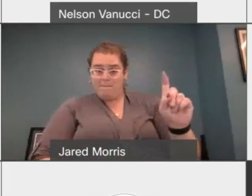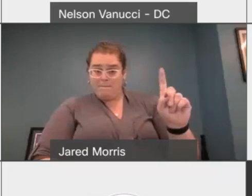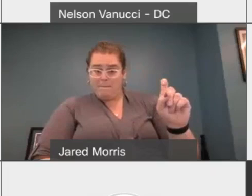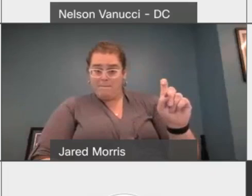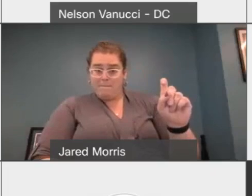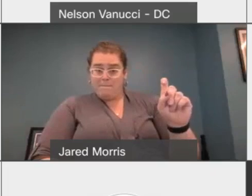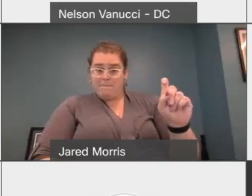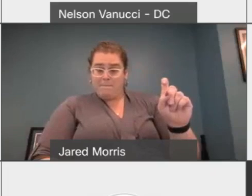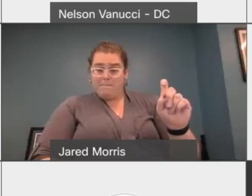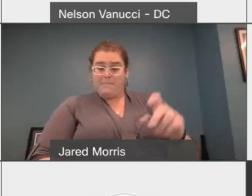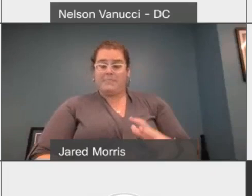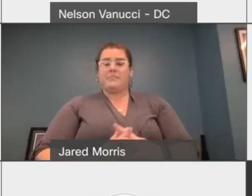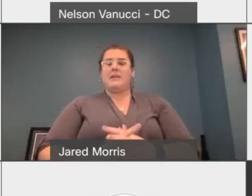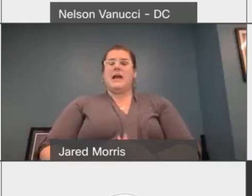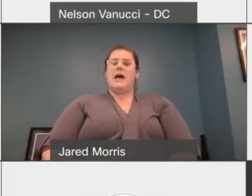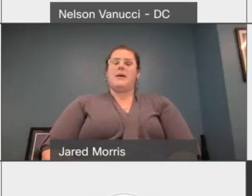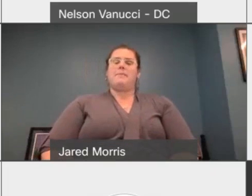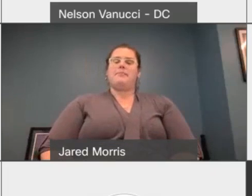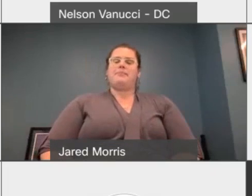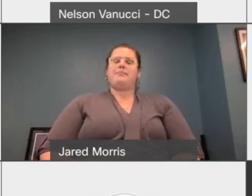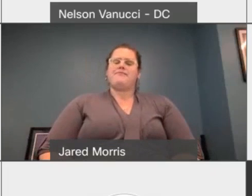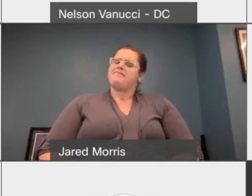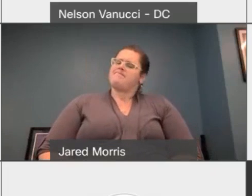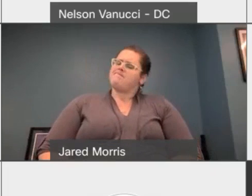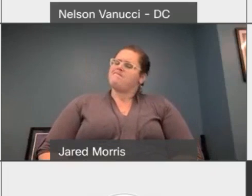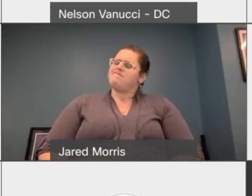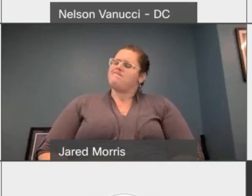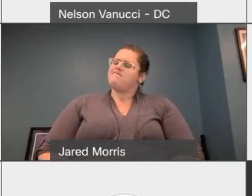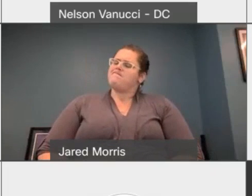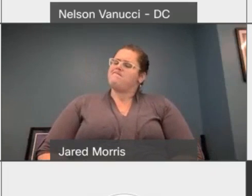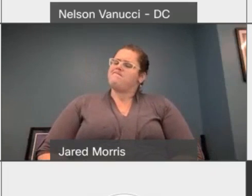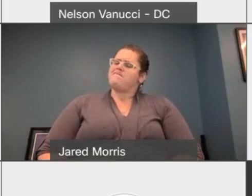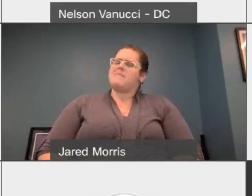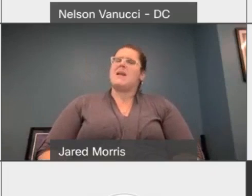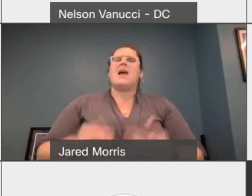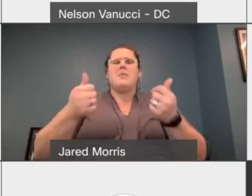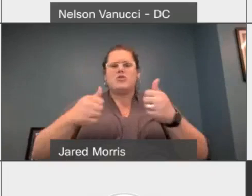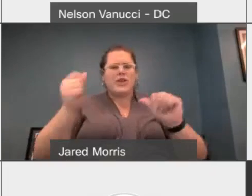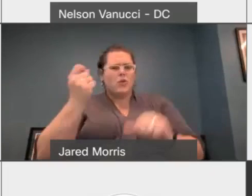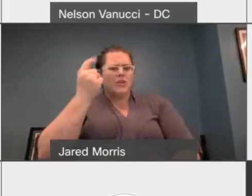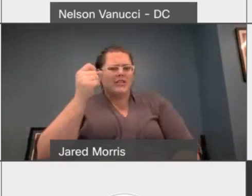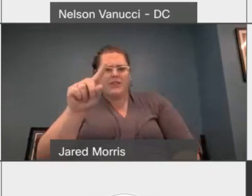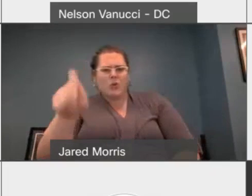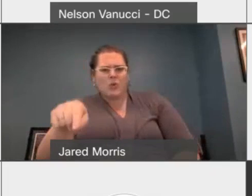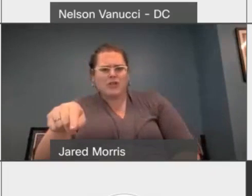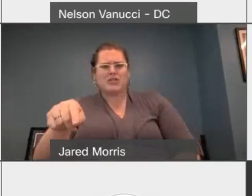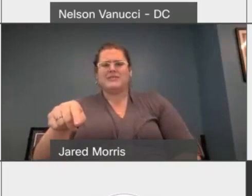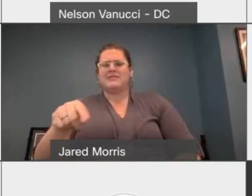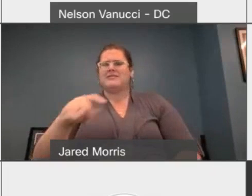of trying to really understand the question because the vaccine is not